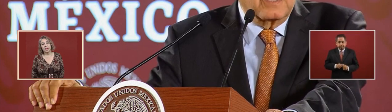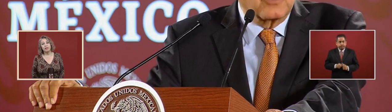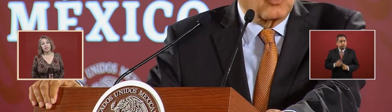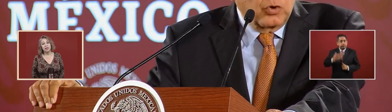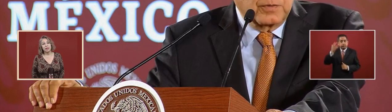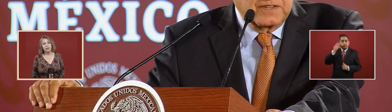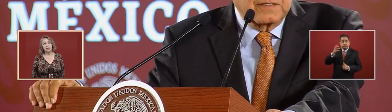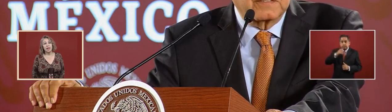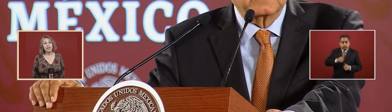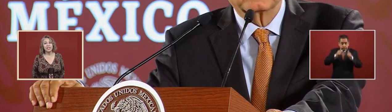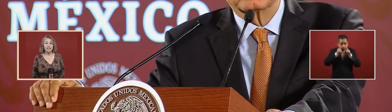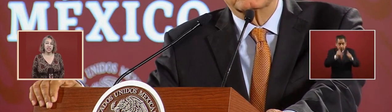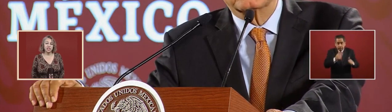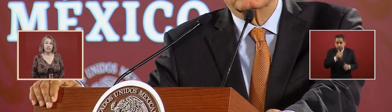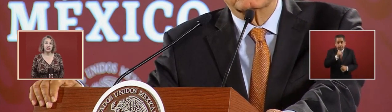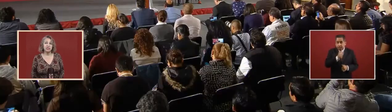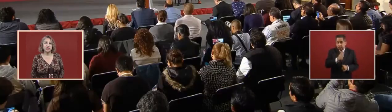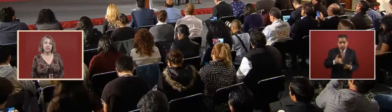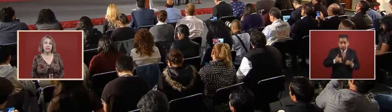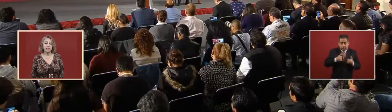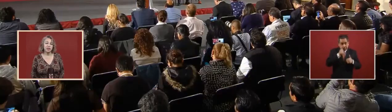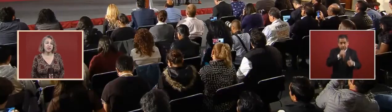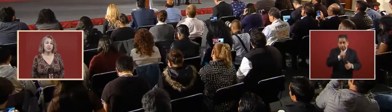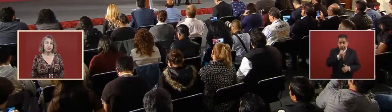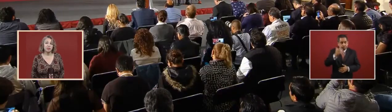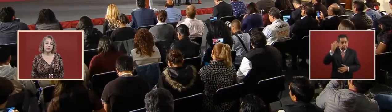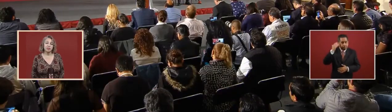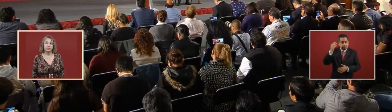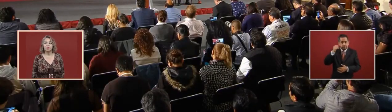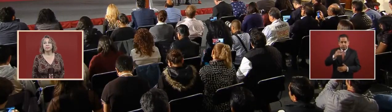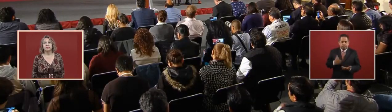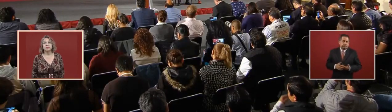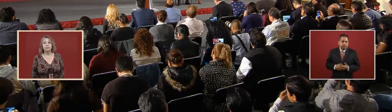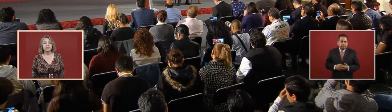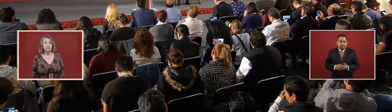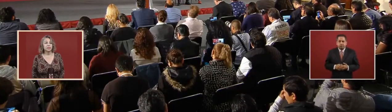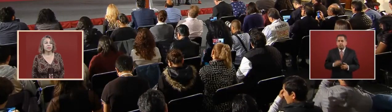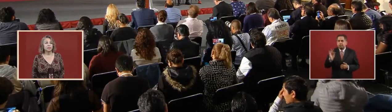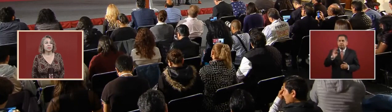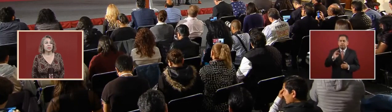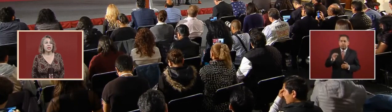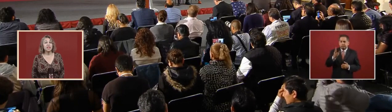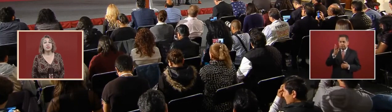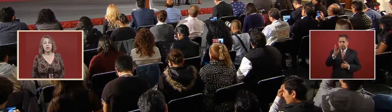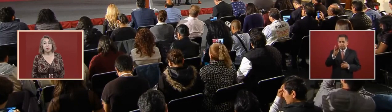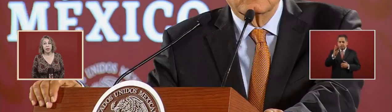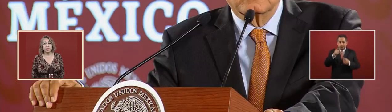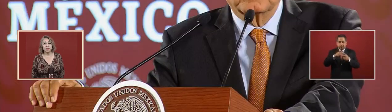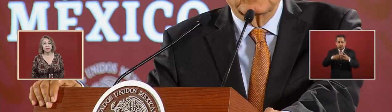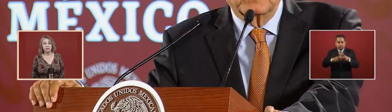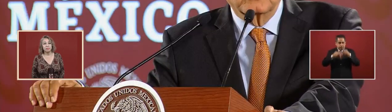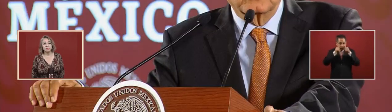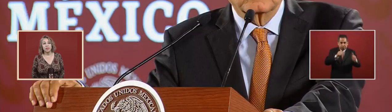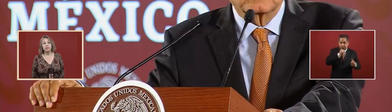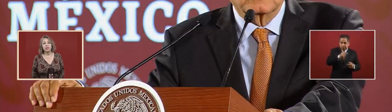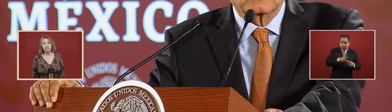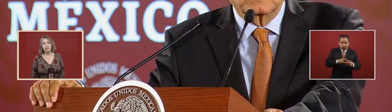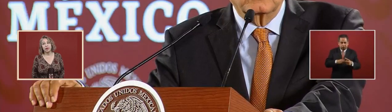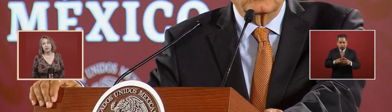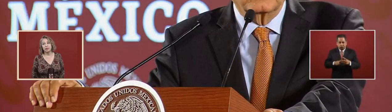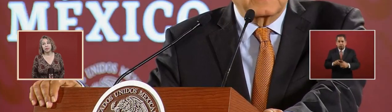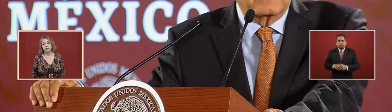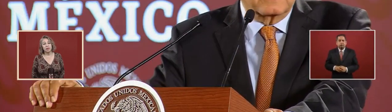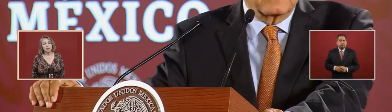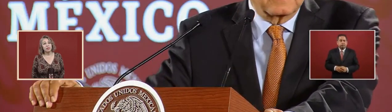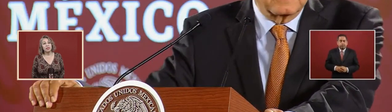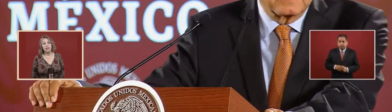desatención of a the los jóvenes, inattention to children or youth. Podría decir de tres formas. In three ways. Primero, first of all, que